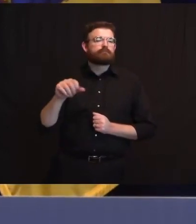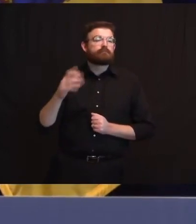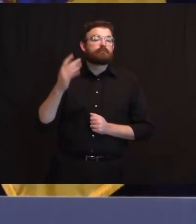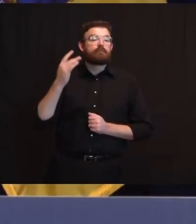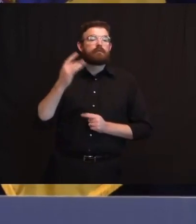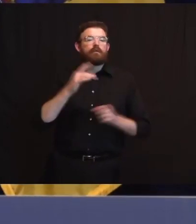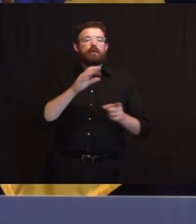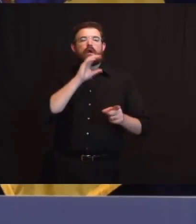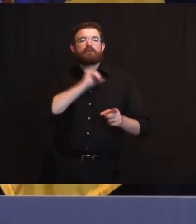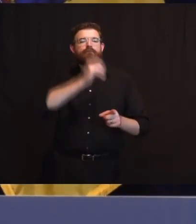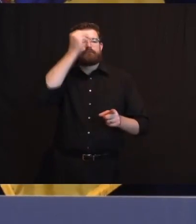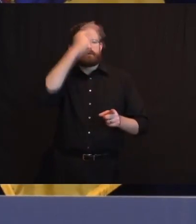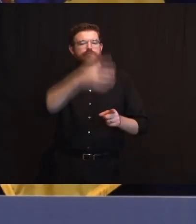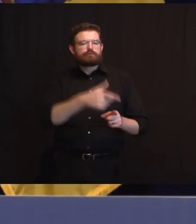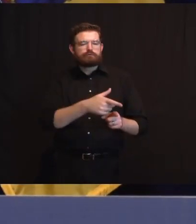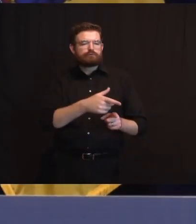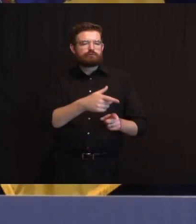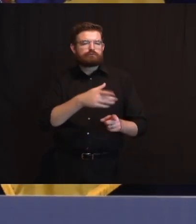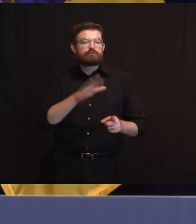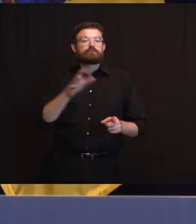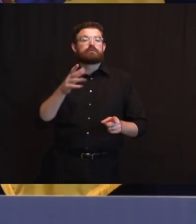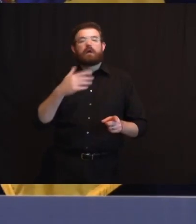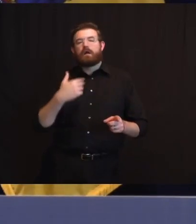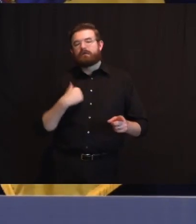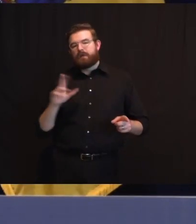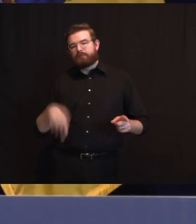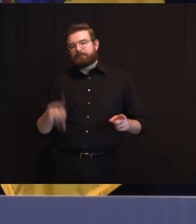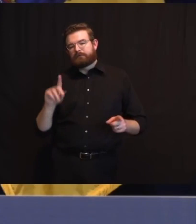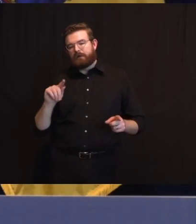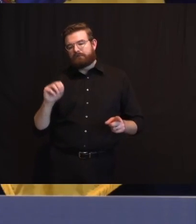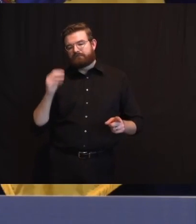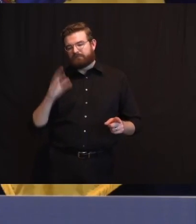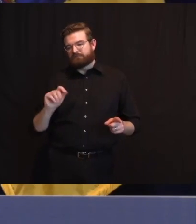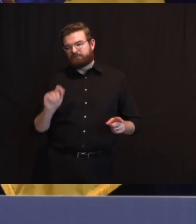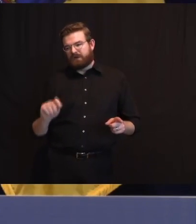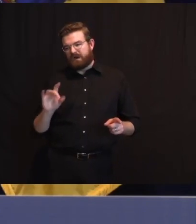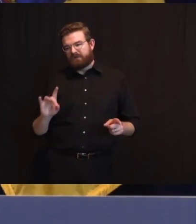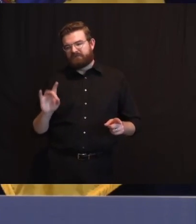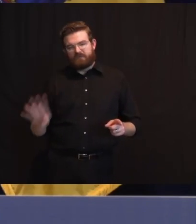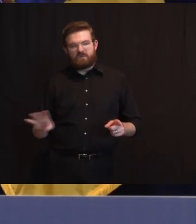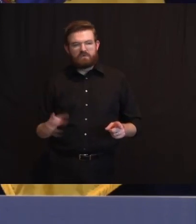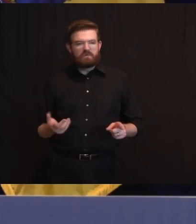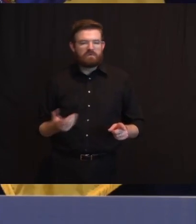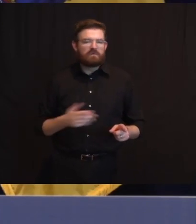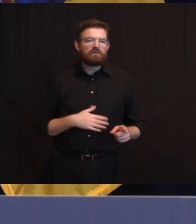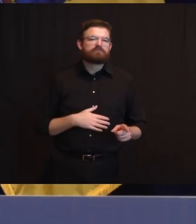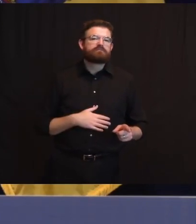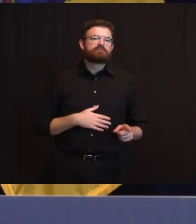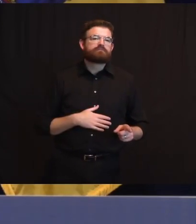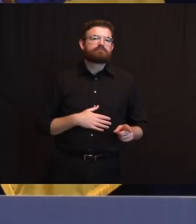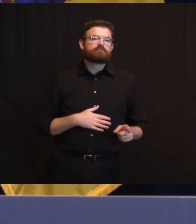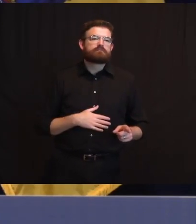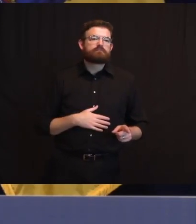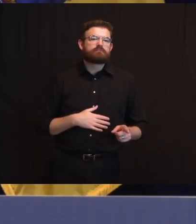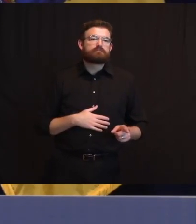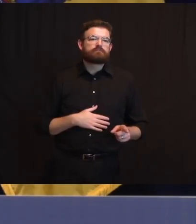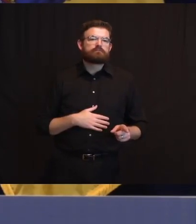sure, but we had, I would bet, several hundred cases that were loaded in, and the 0.75 predated that. Yeah, we